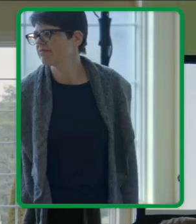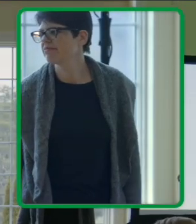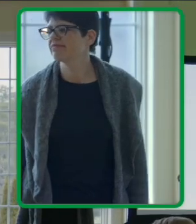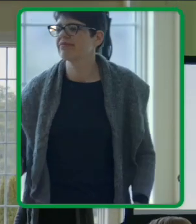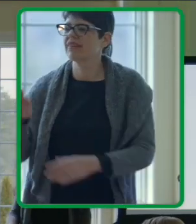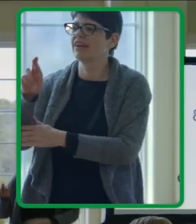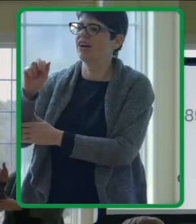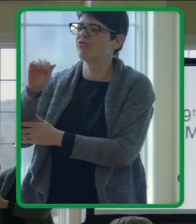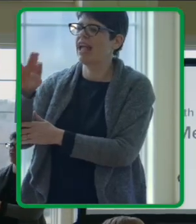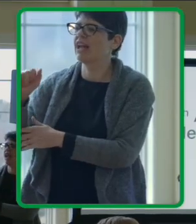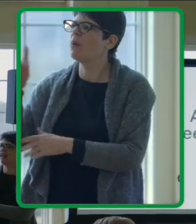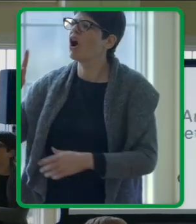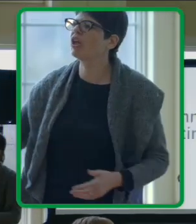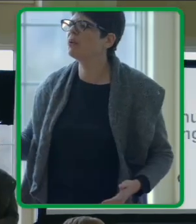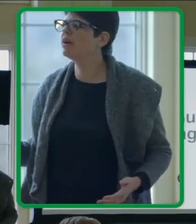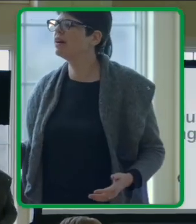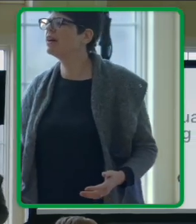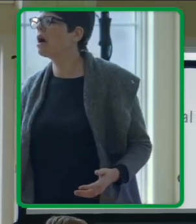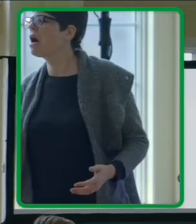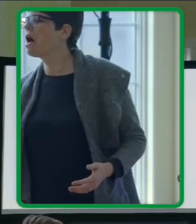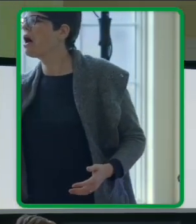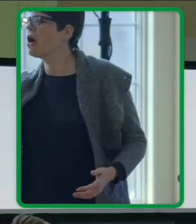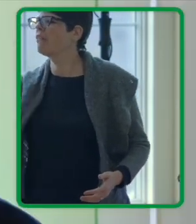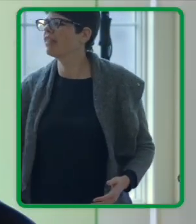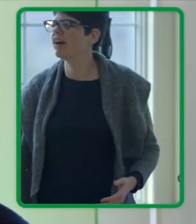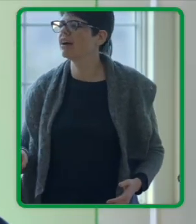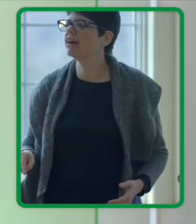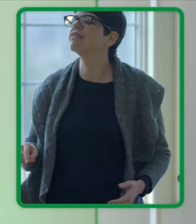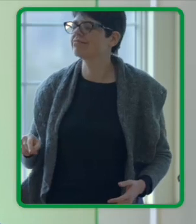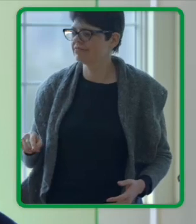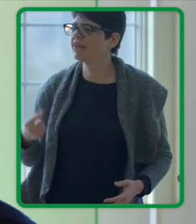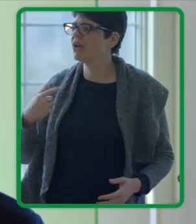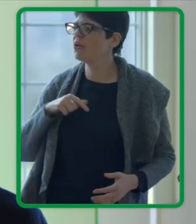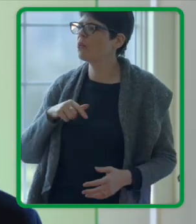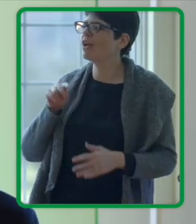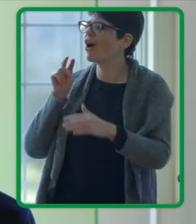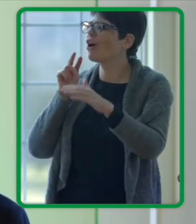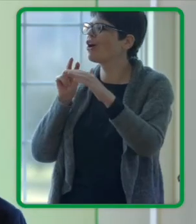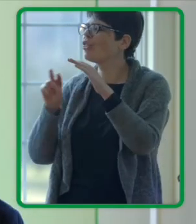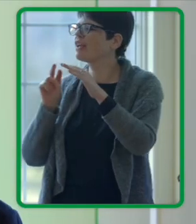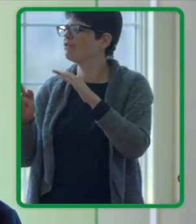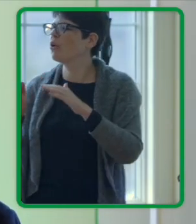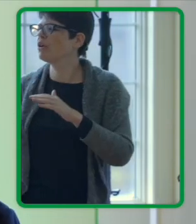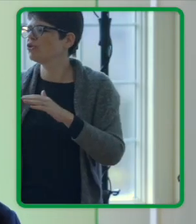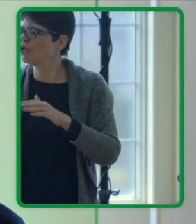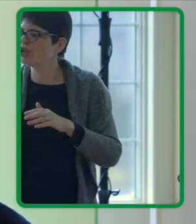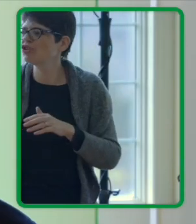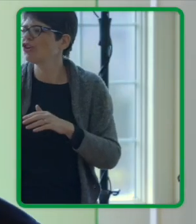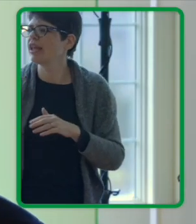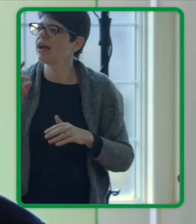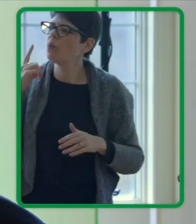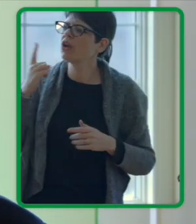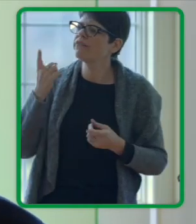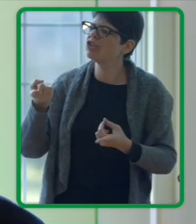Raina, where are you? All right. We're looking forward to, I think when I first saw that video, I'm like, is she going to come